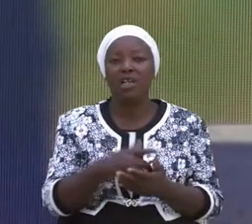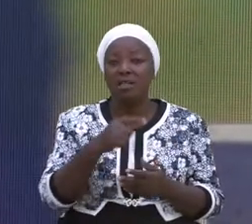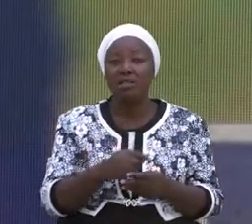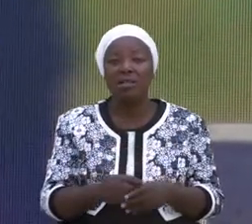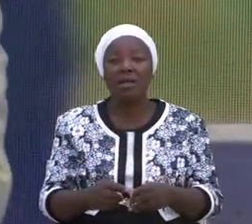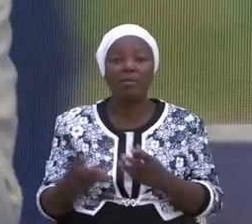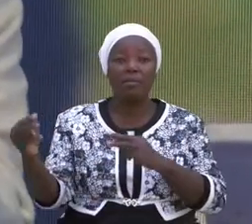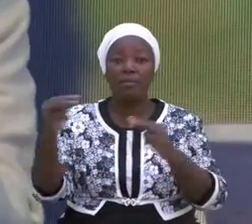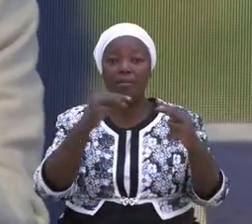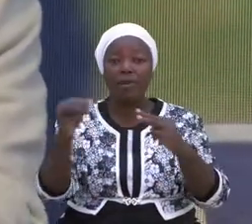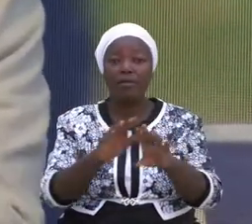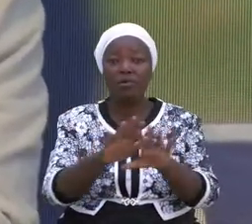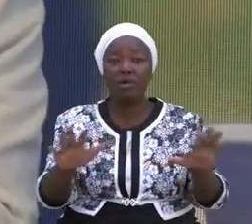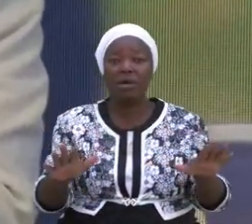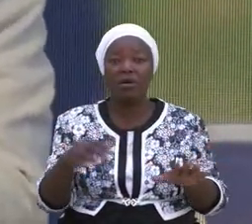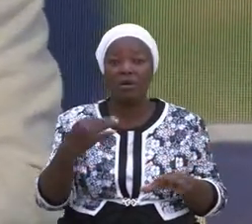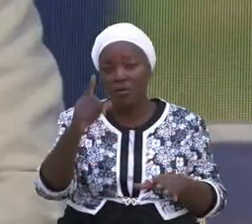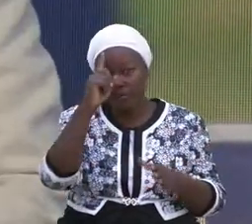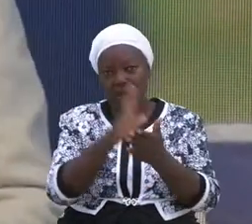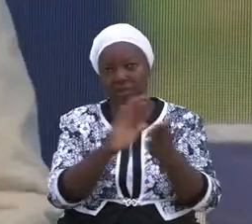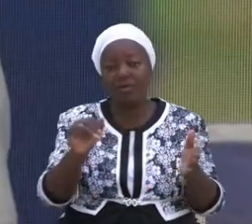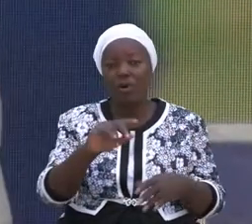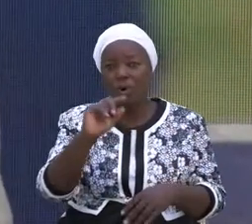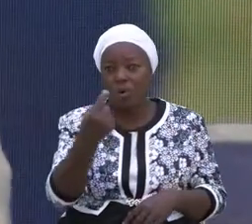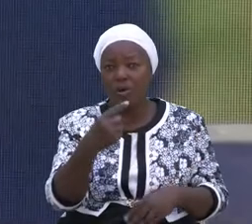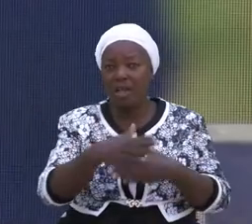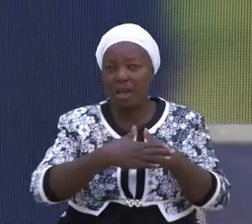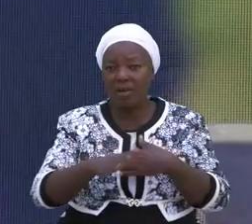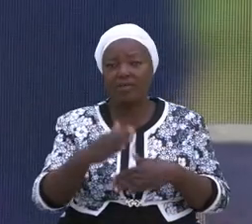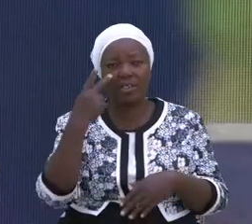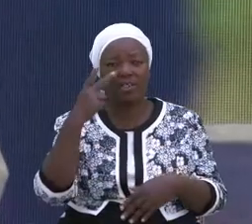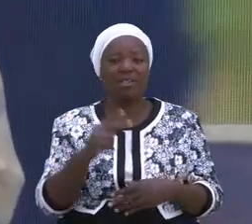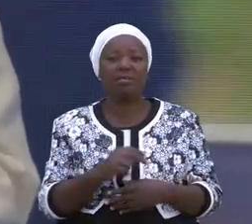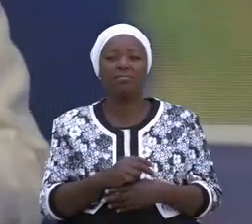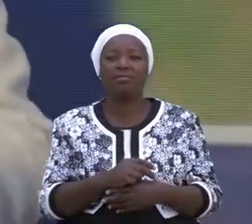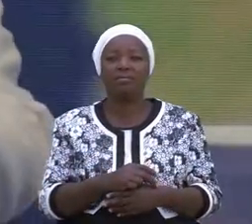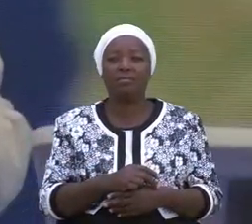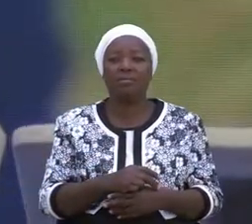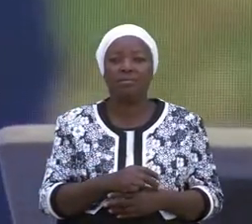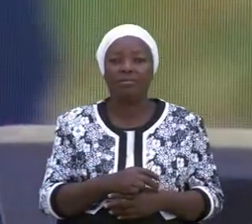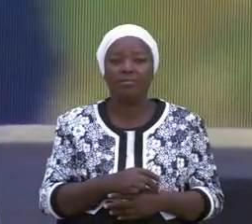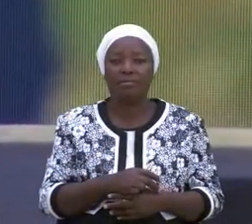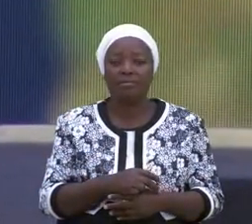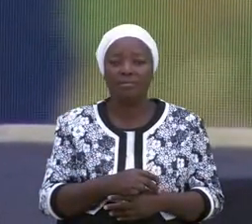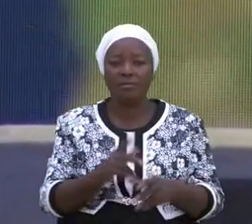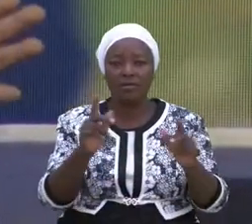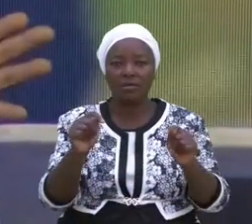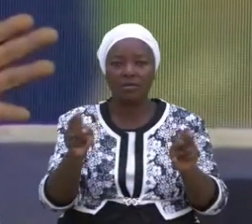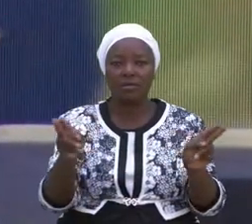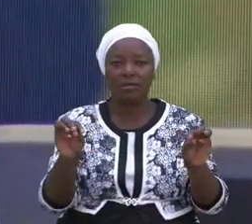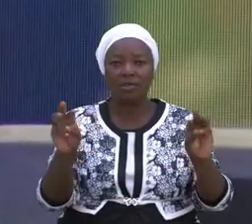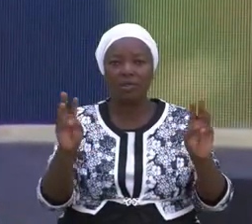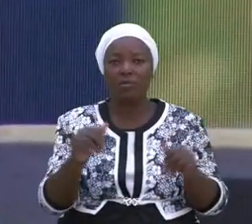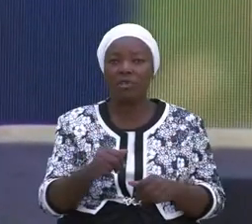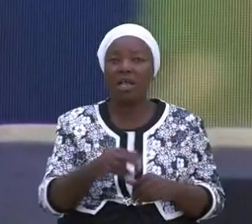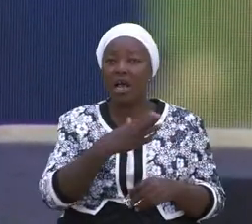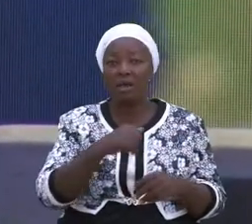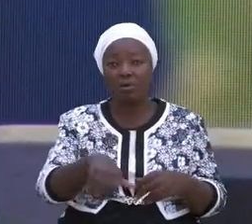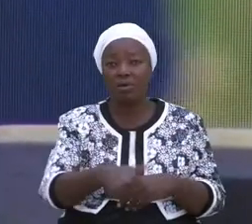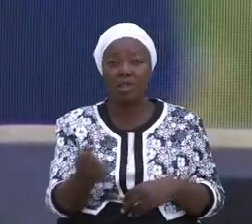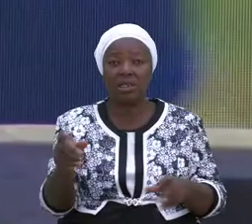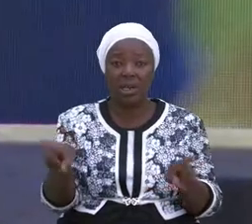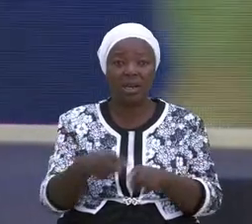of believing only after seeing. Thomas and others like him